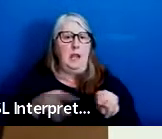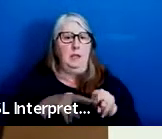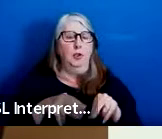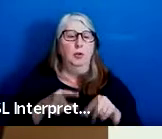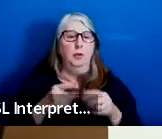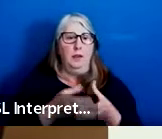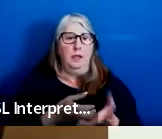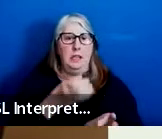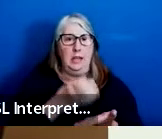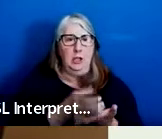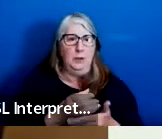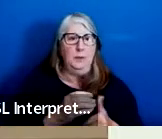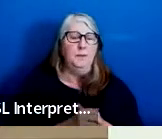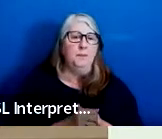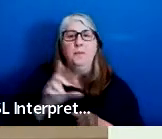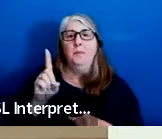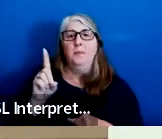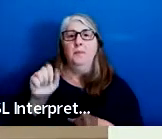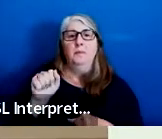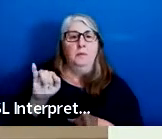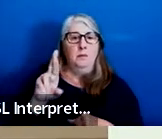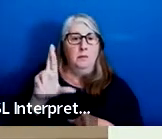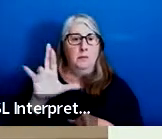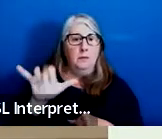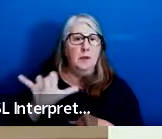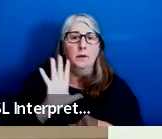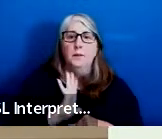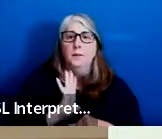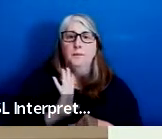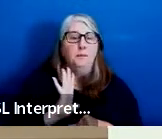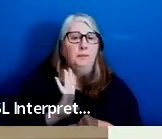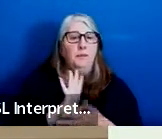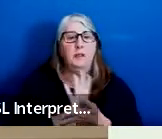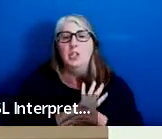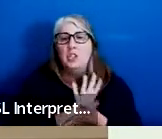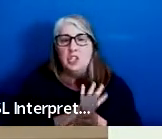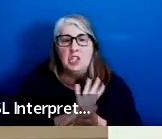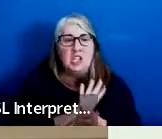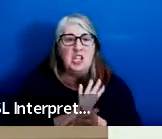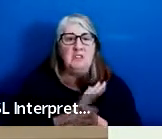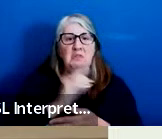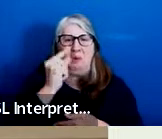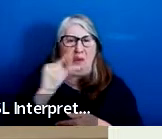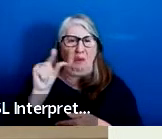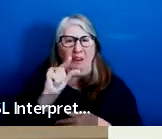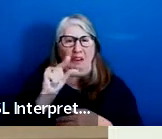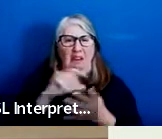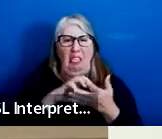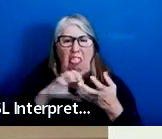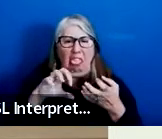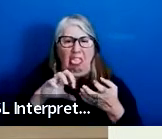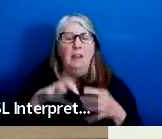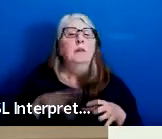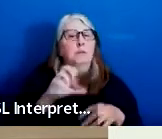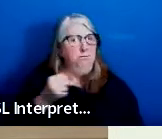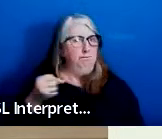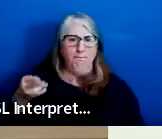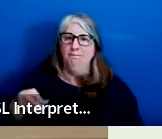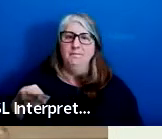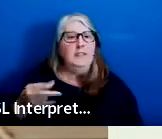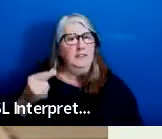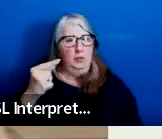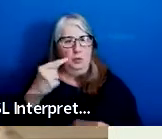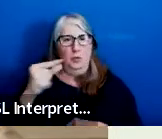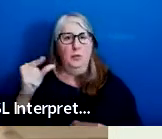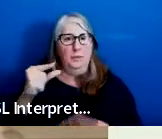can get rid of everything. Yeah, dairy as well. So I also found some moldy cheese in the fridge. That can also, it would have to come out of the container, go straight into